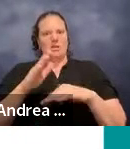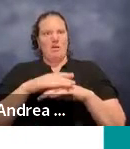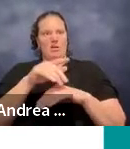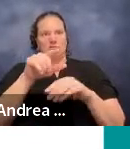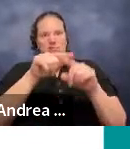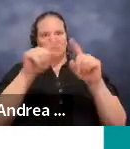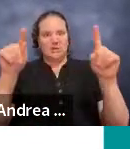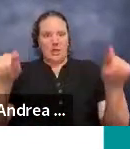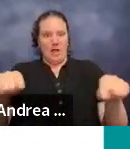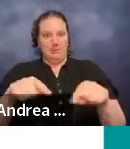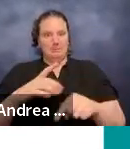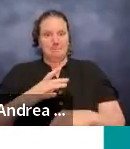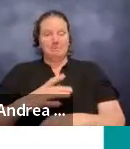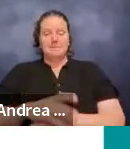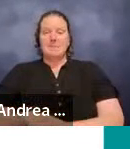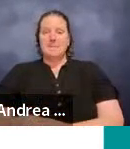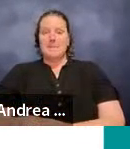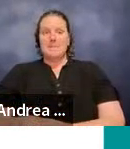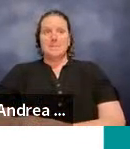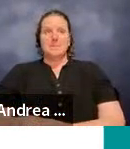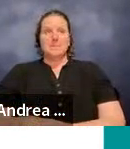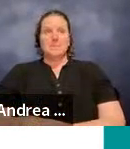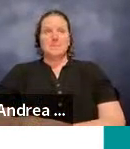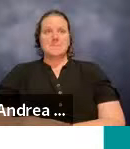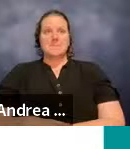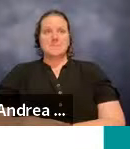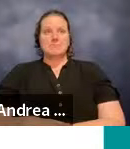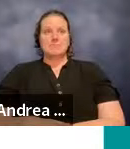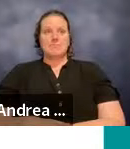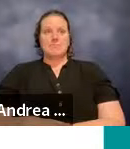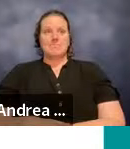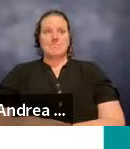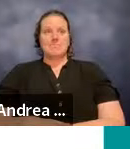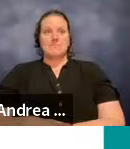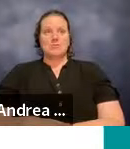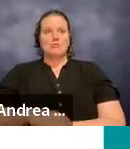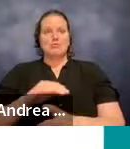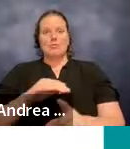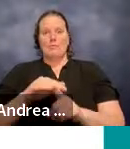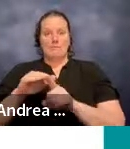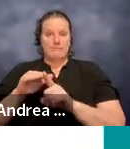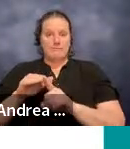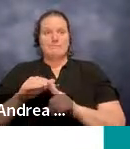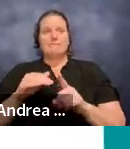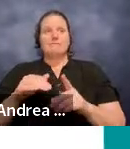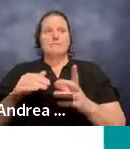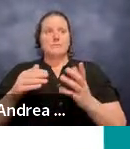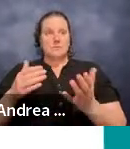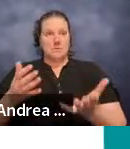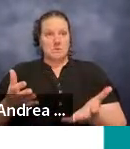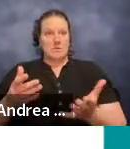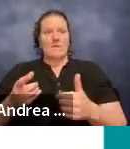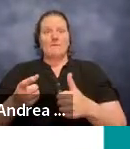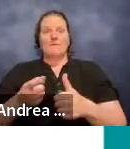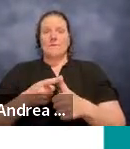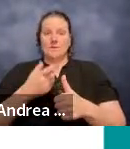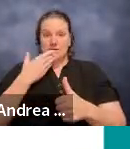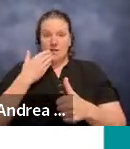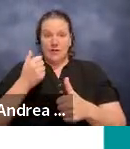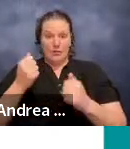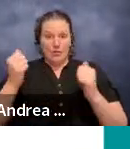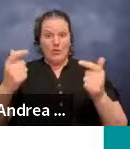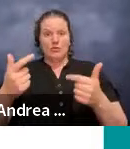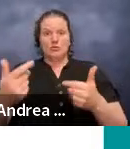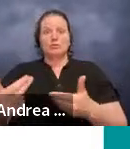https://ibr.news/captions. Next slide, please. Just a reminder, we first want to thank you all for joining